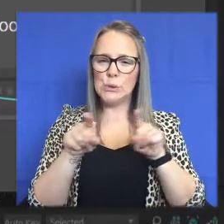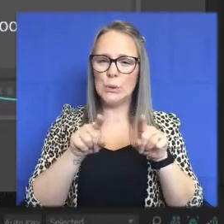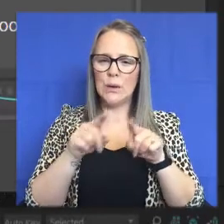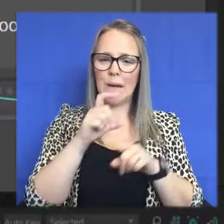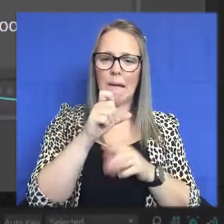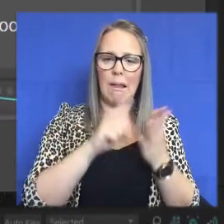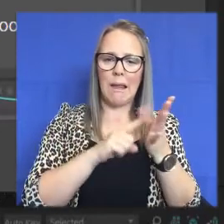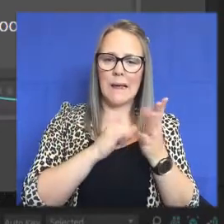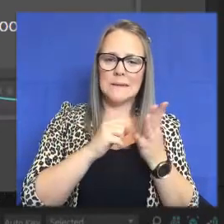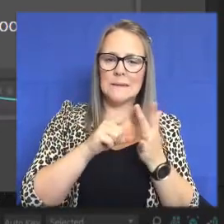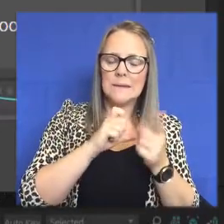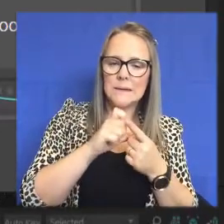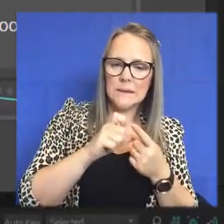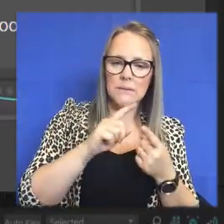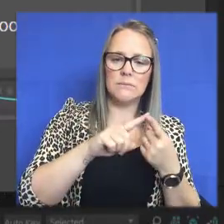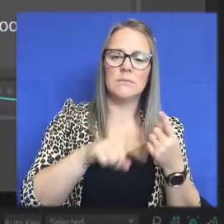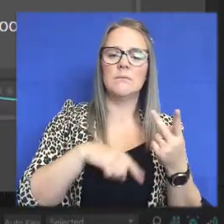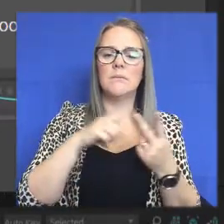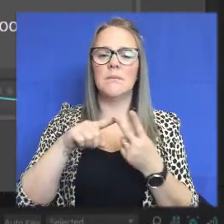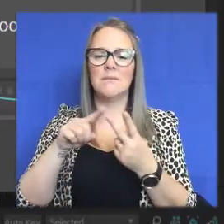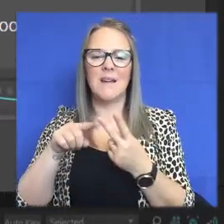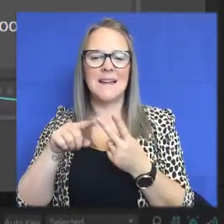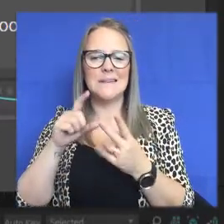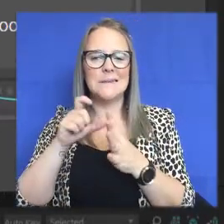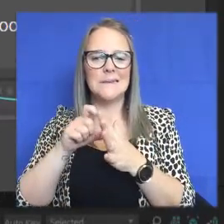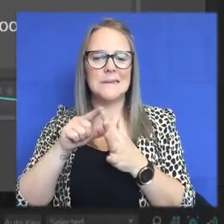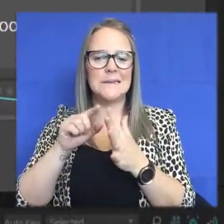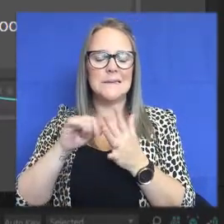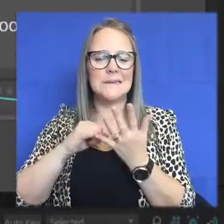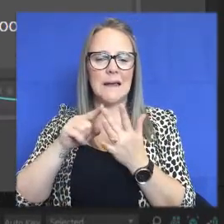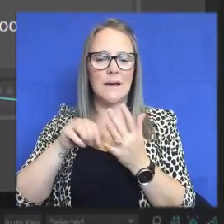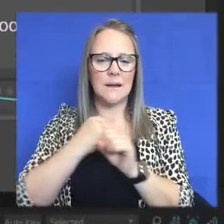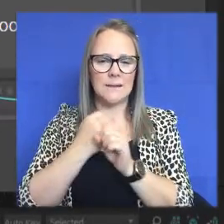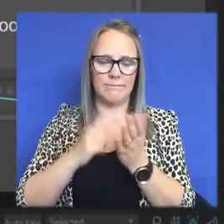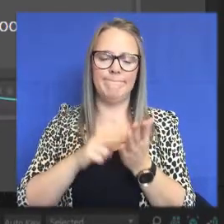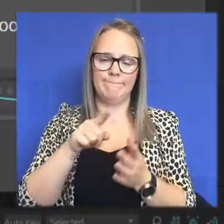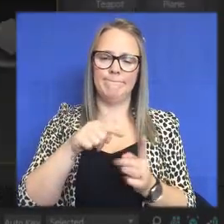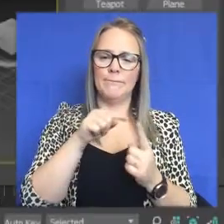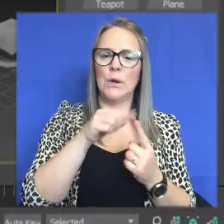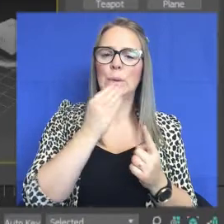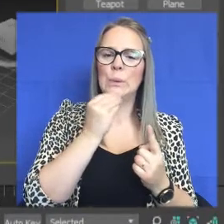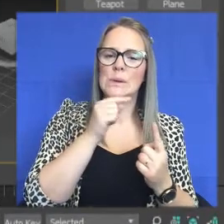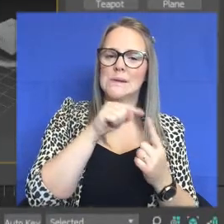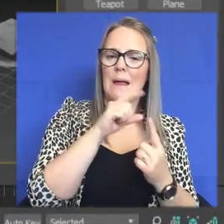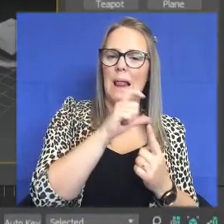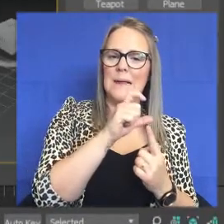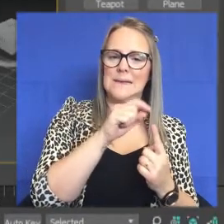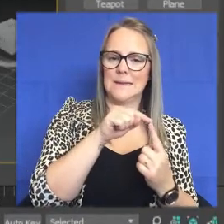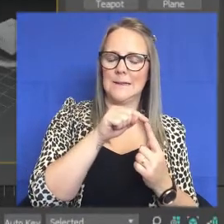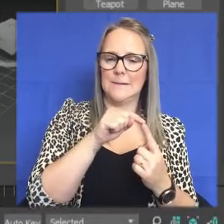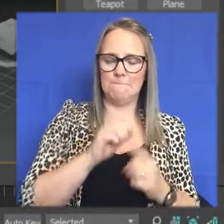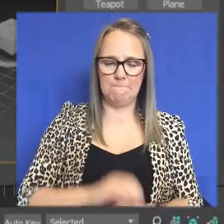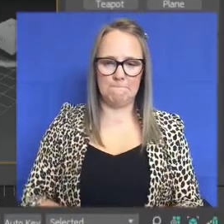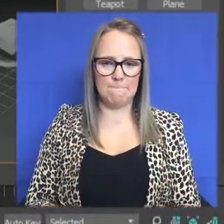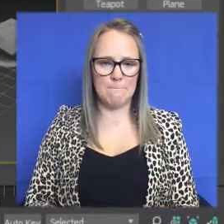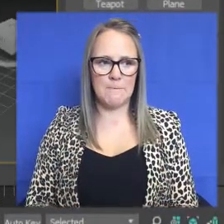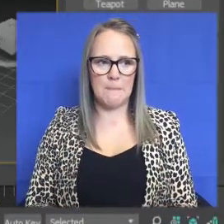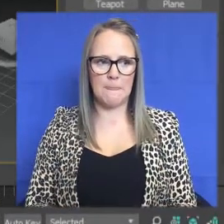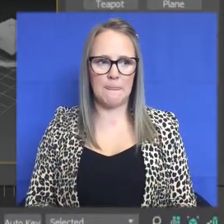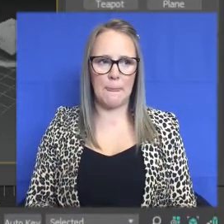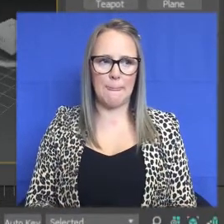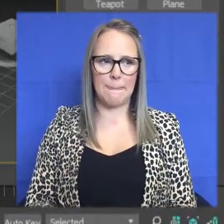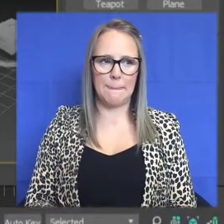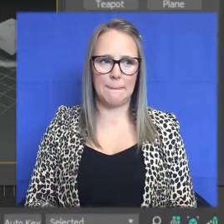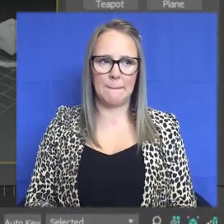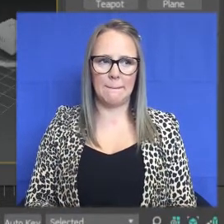design version of Max, I would recommend you go with the classic. There's slight differences, but we don't need to cover all